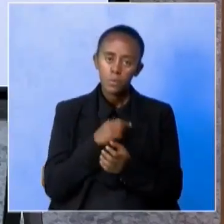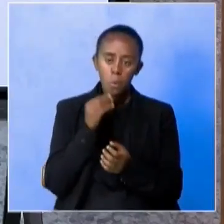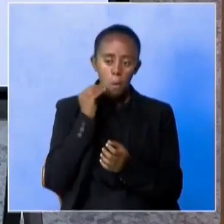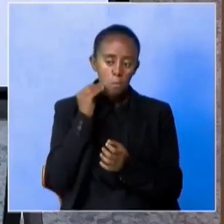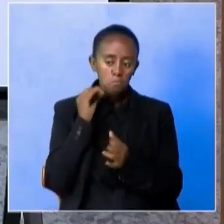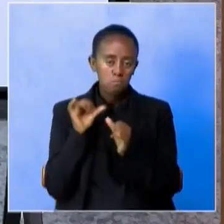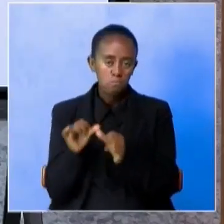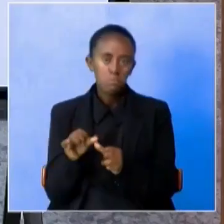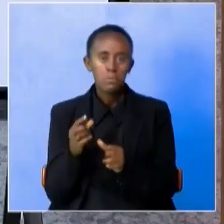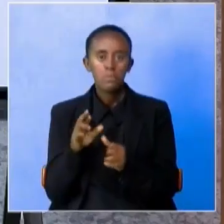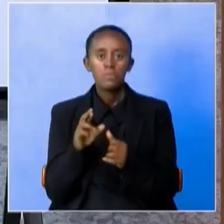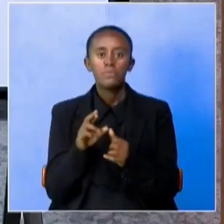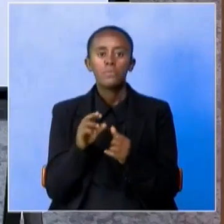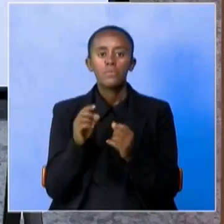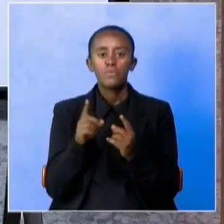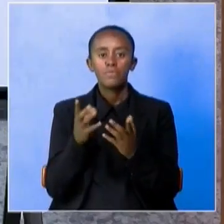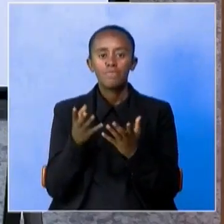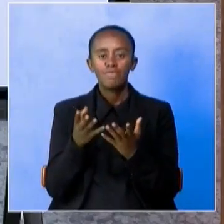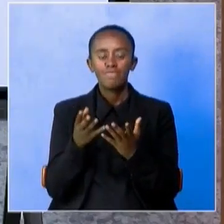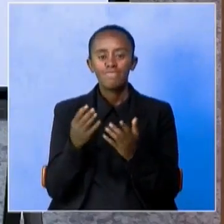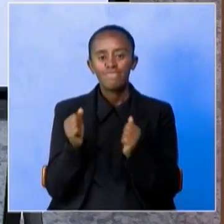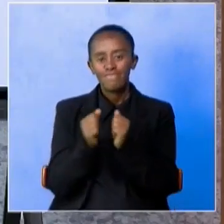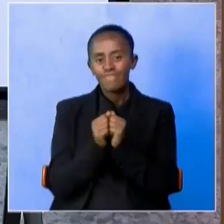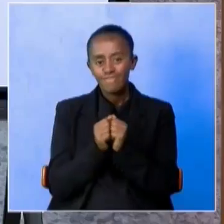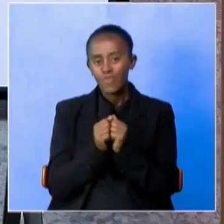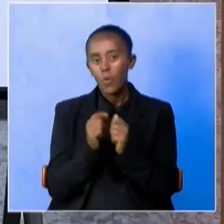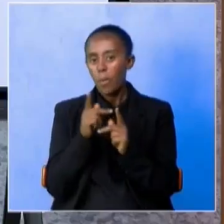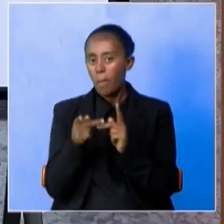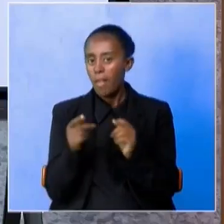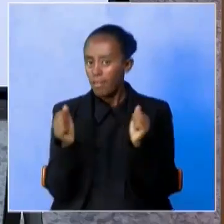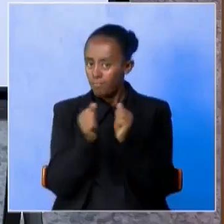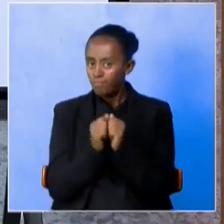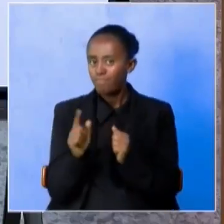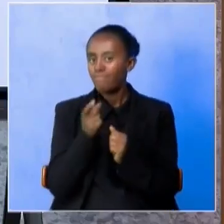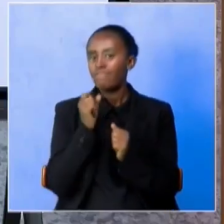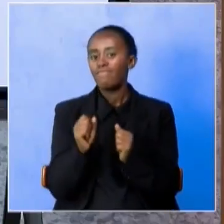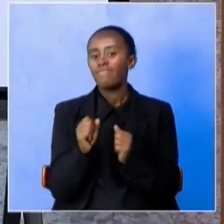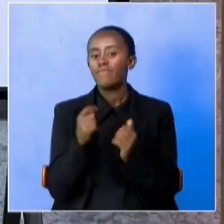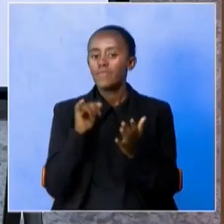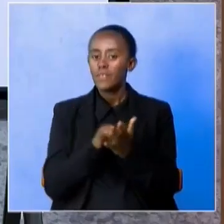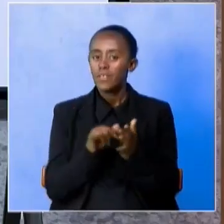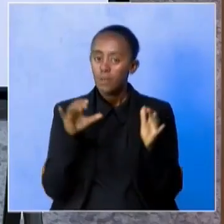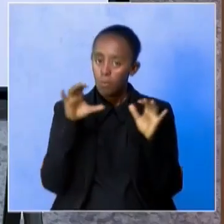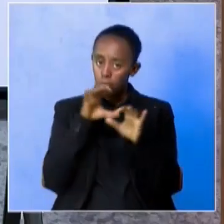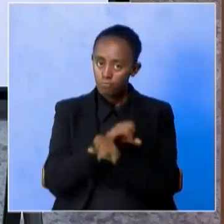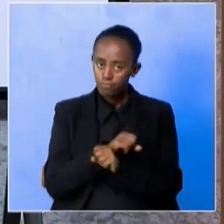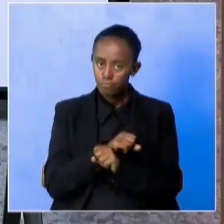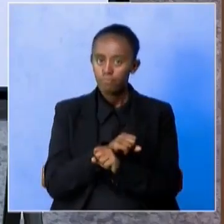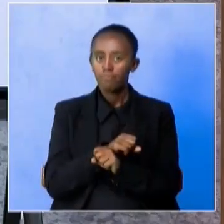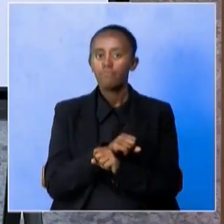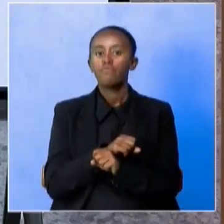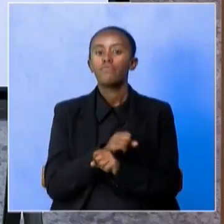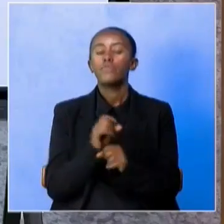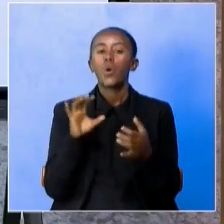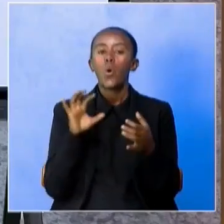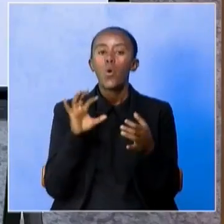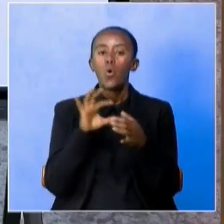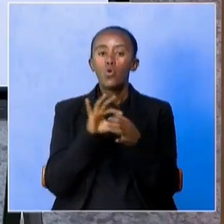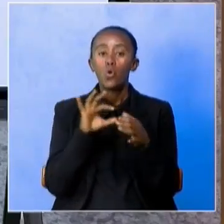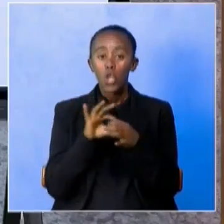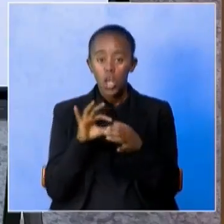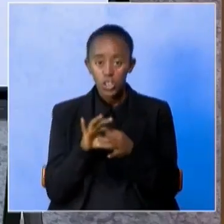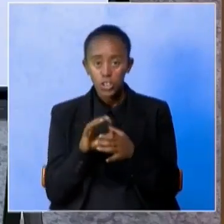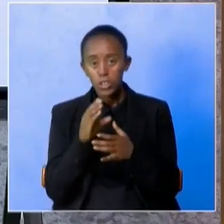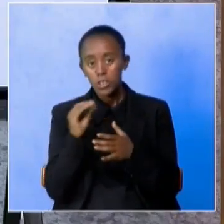home or you could be with us at the party. So that is all about the coordinating